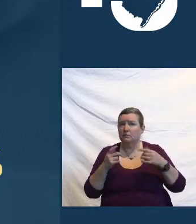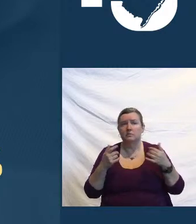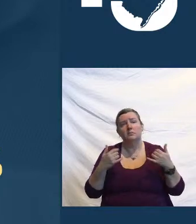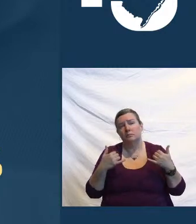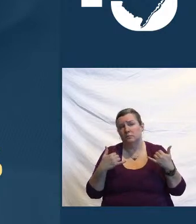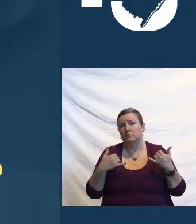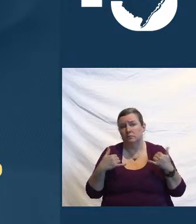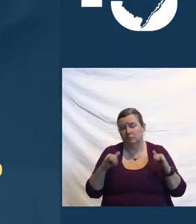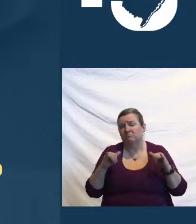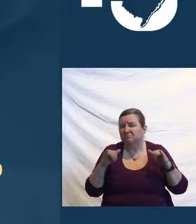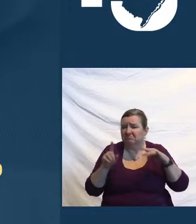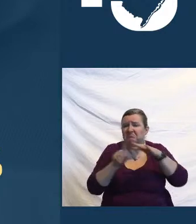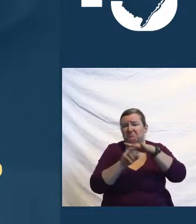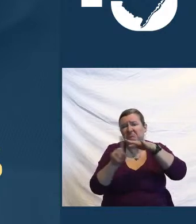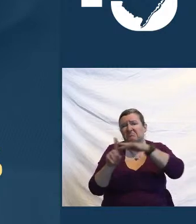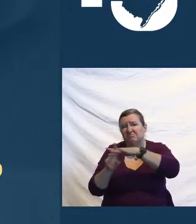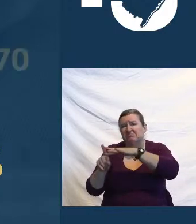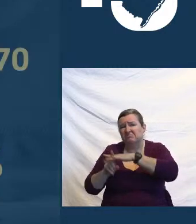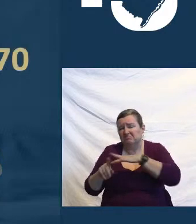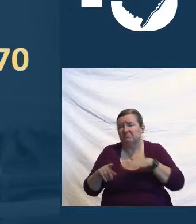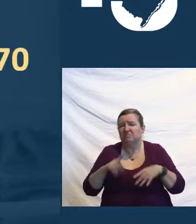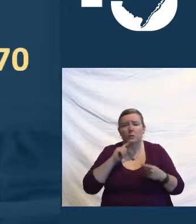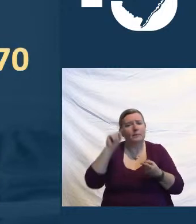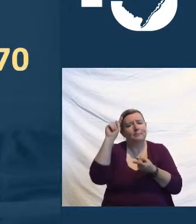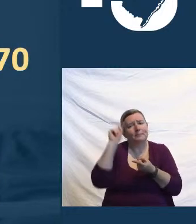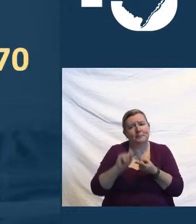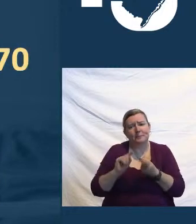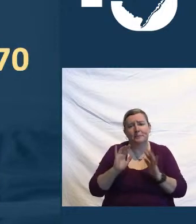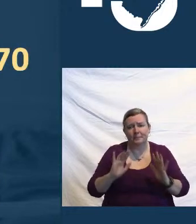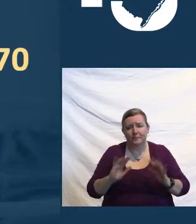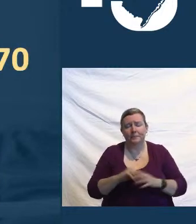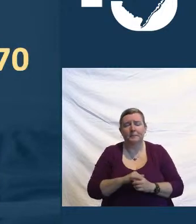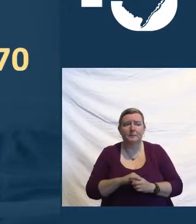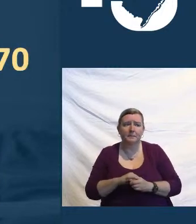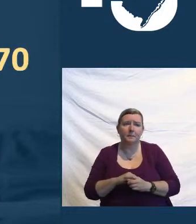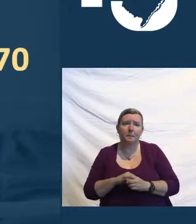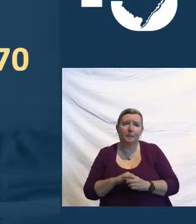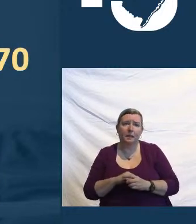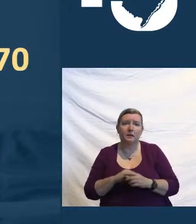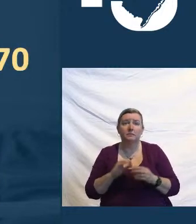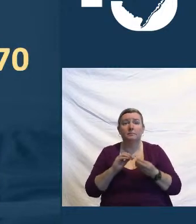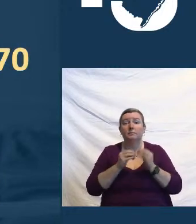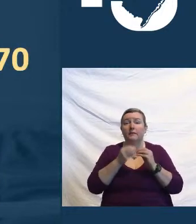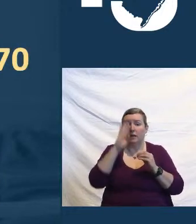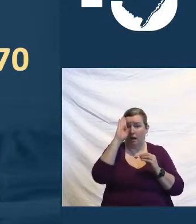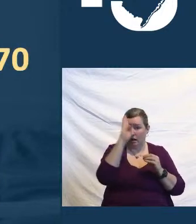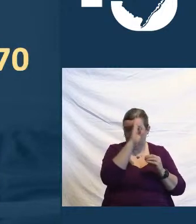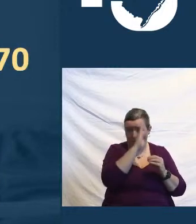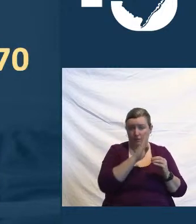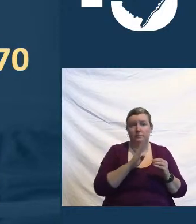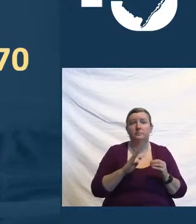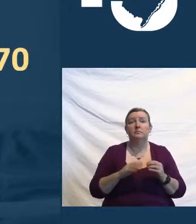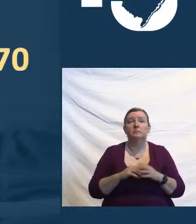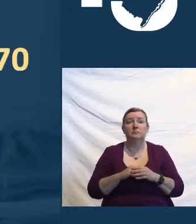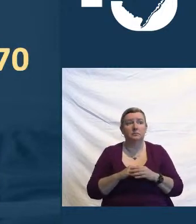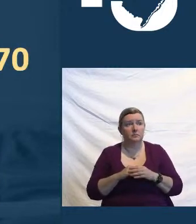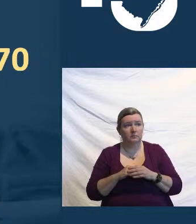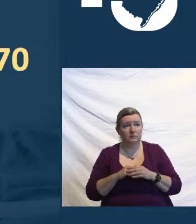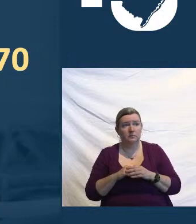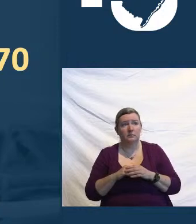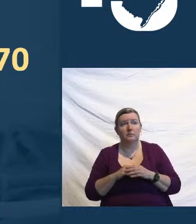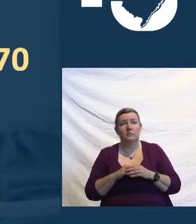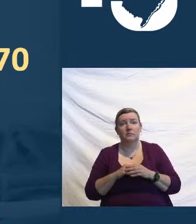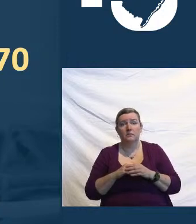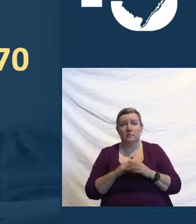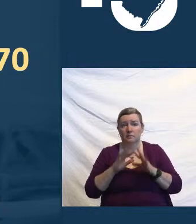strengthened. Here are the latest numbers from our hospitals. Over each of the past seven days, the overall